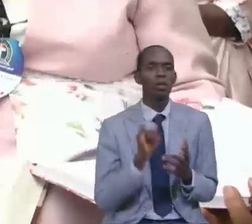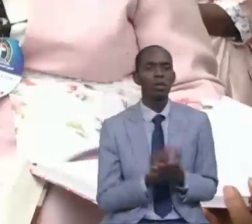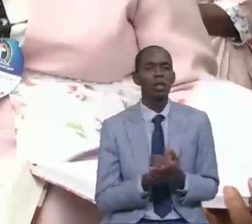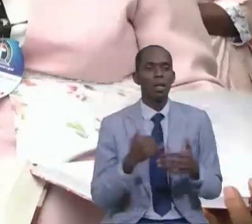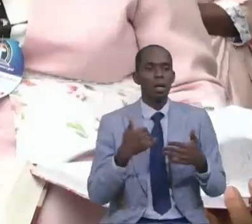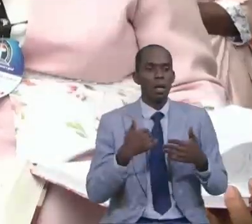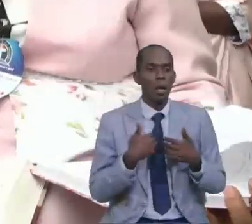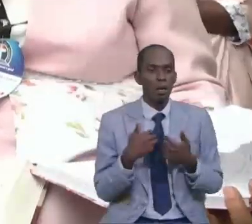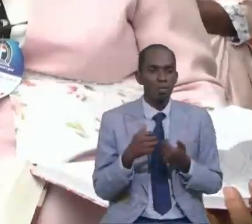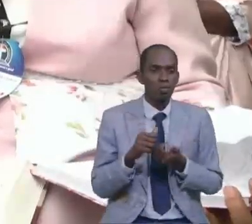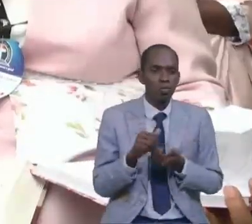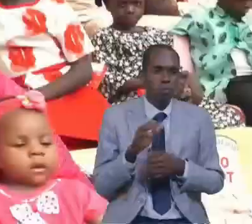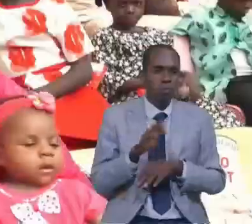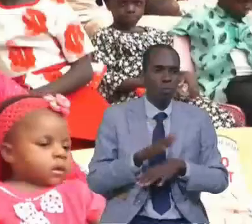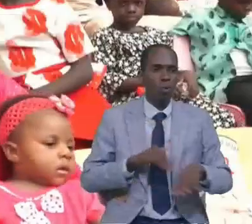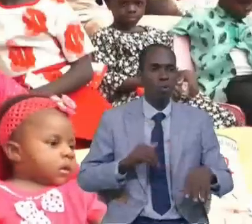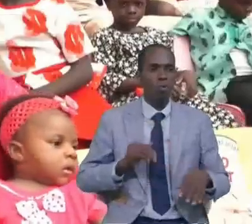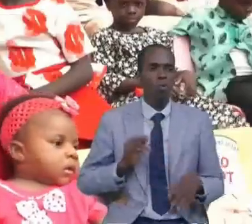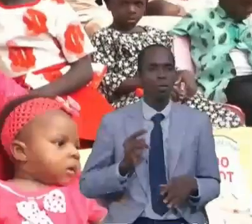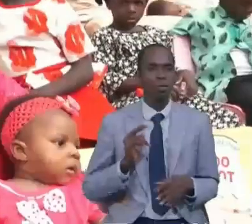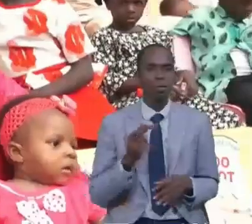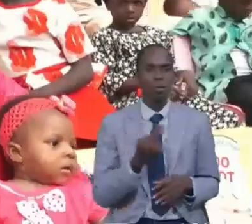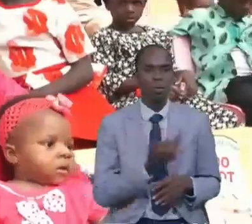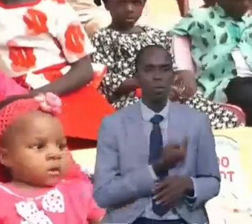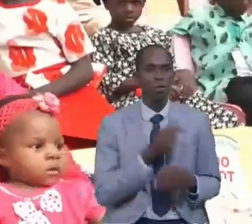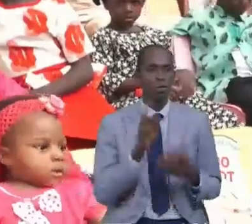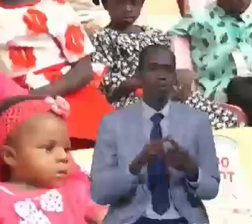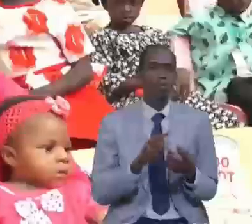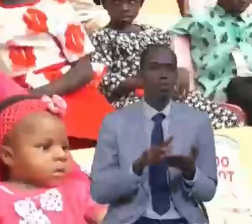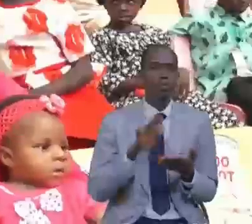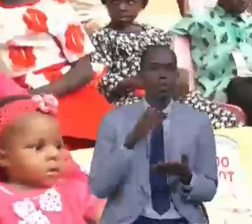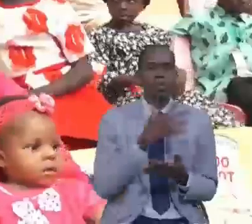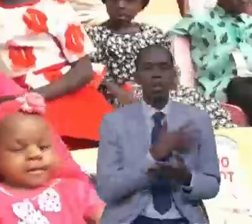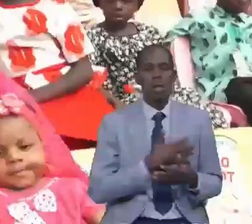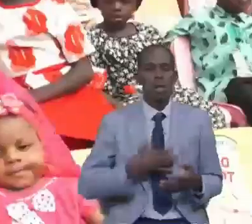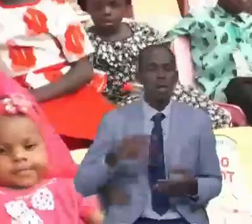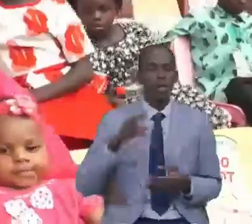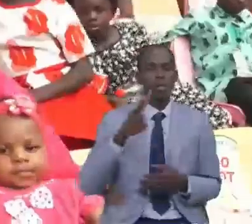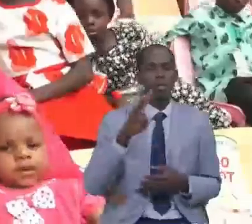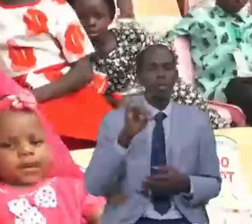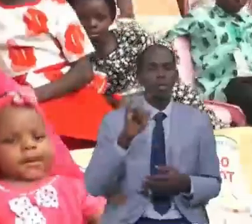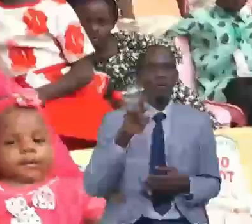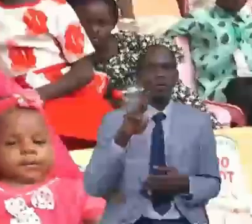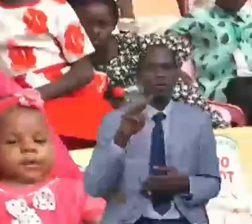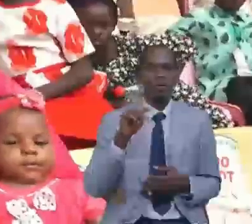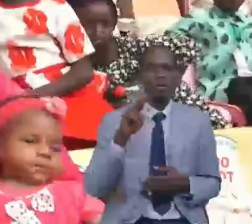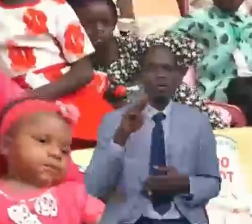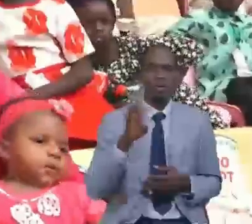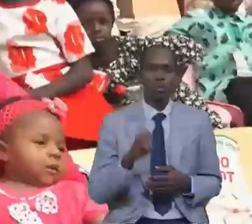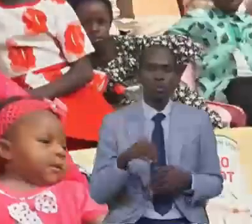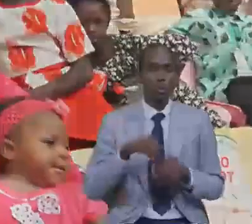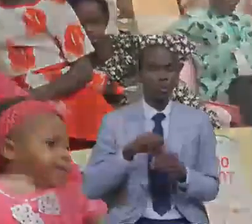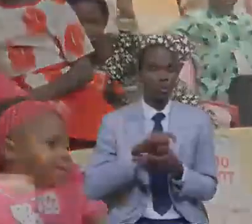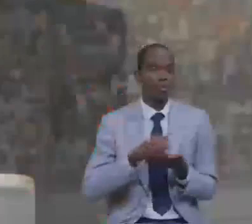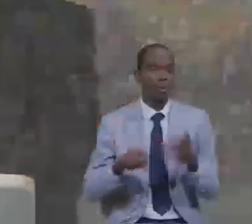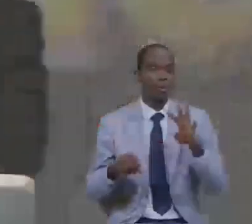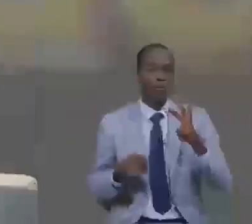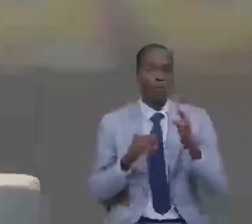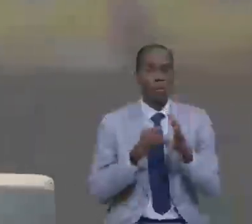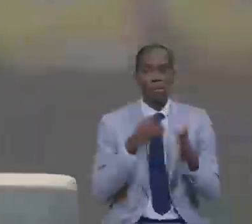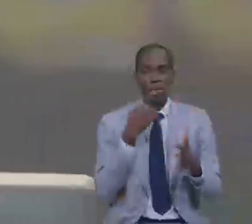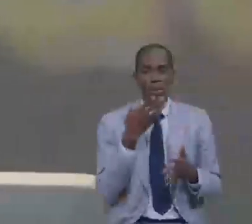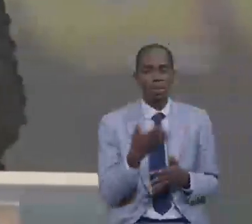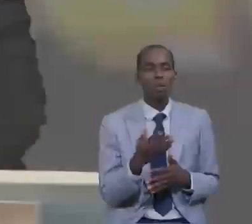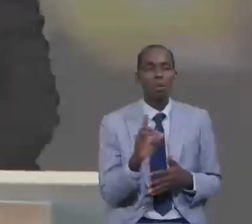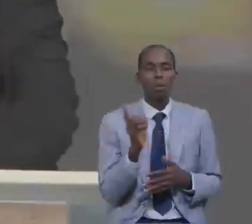4 it says, whereby are given unto us exceeding great